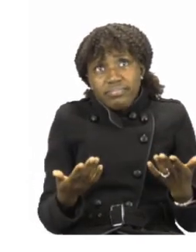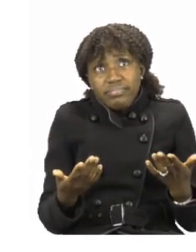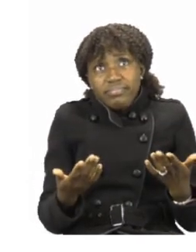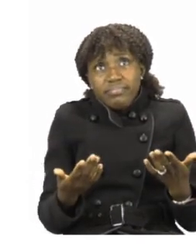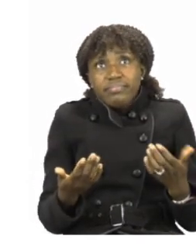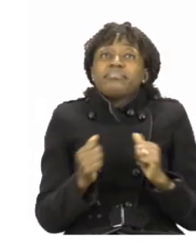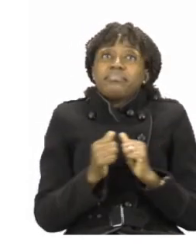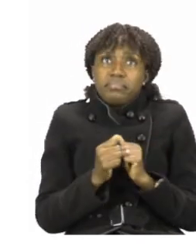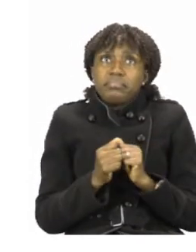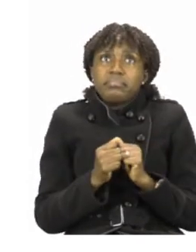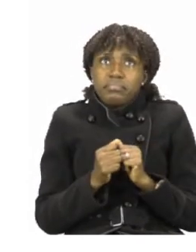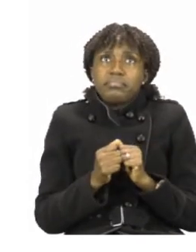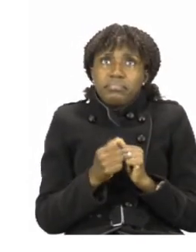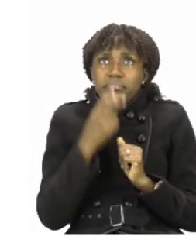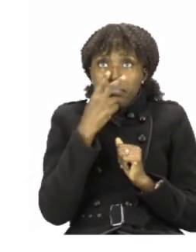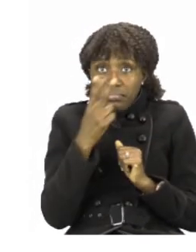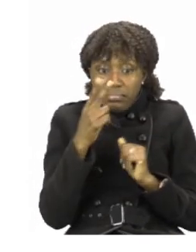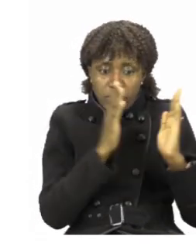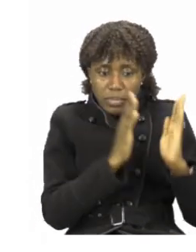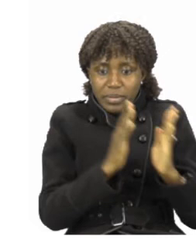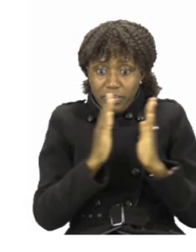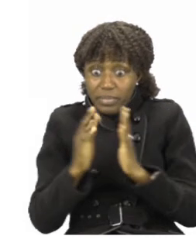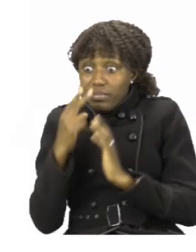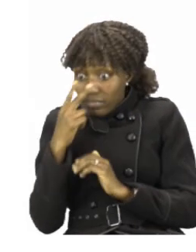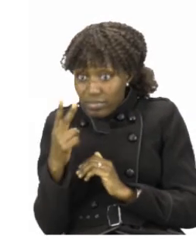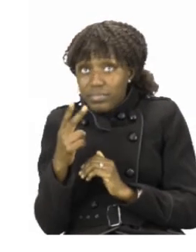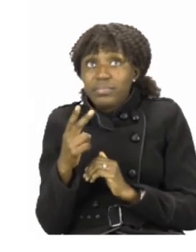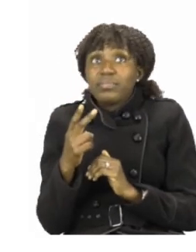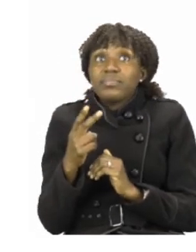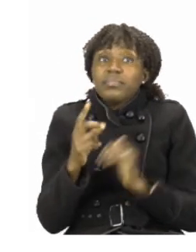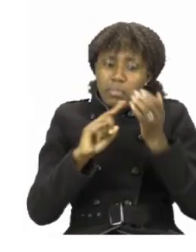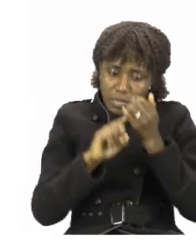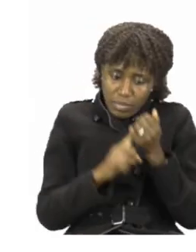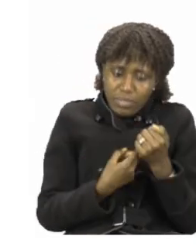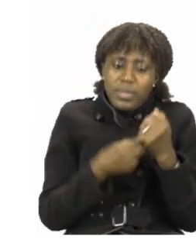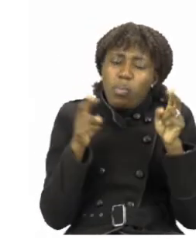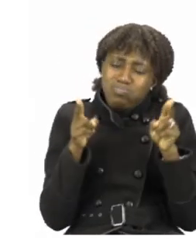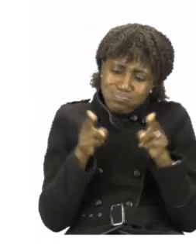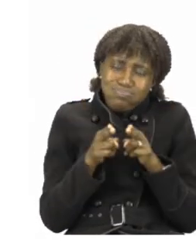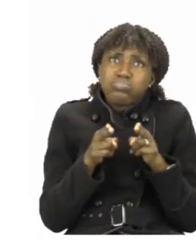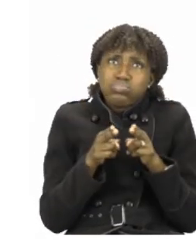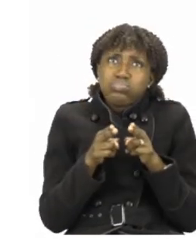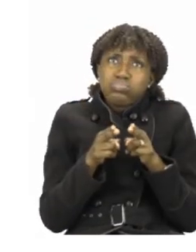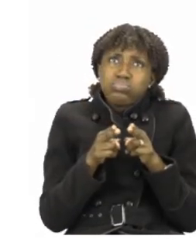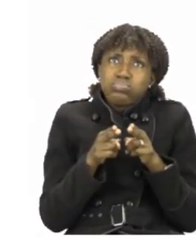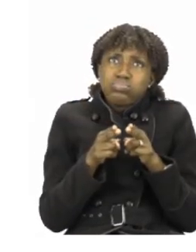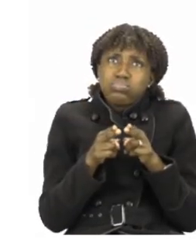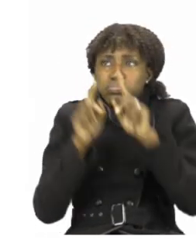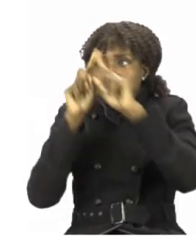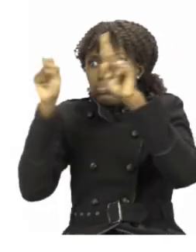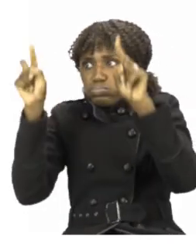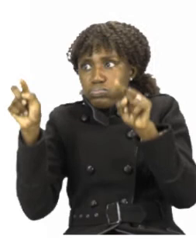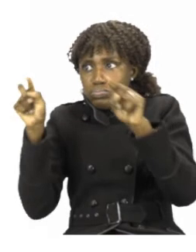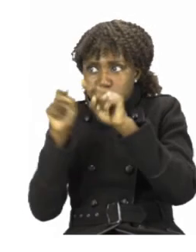Now, according to how we have put our order, it seems like the sharpener is